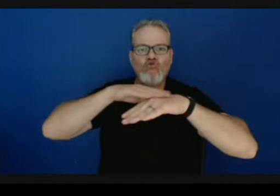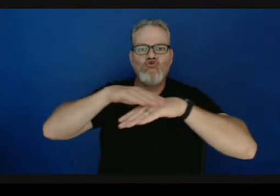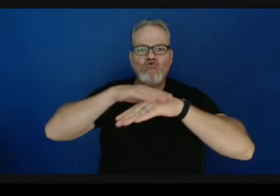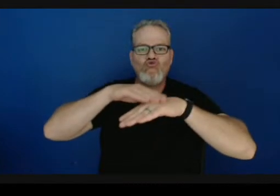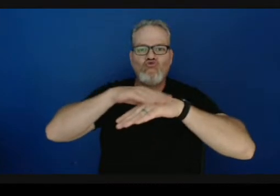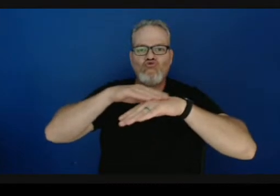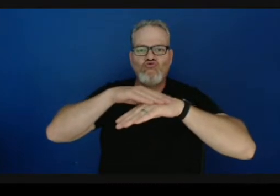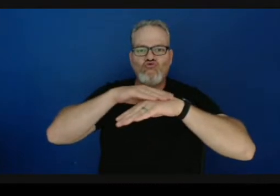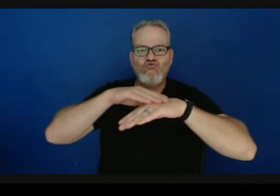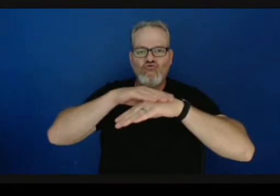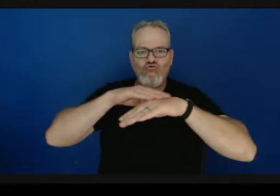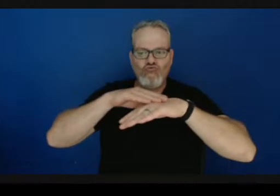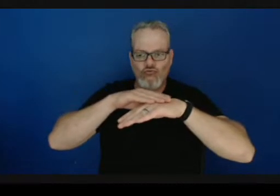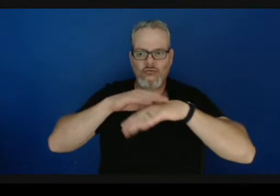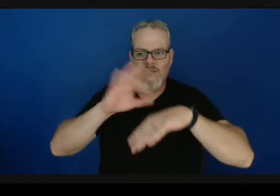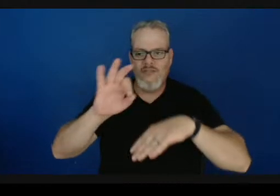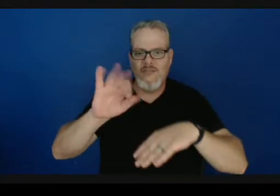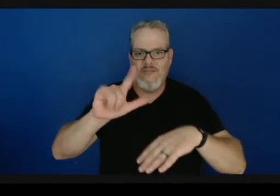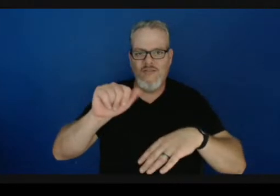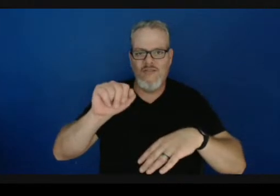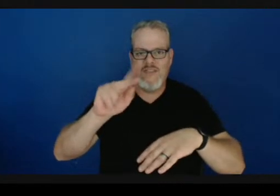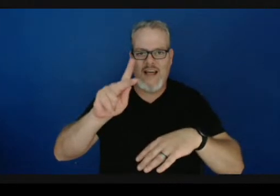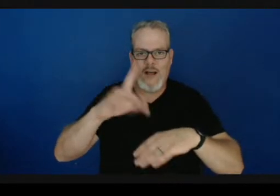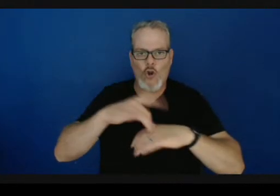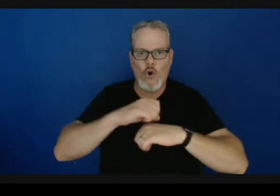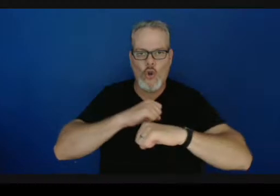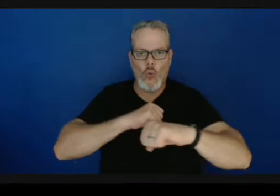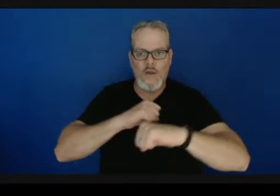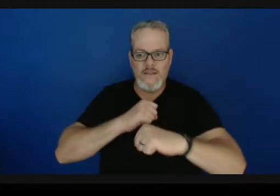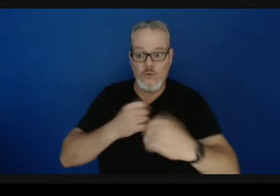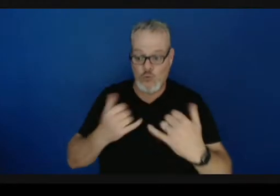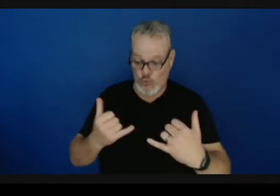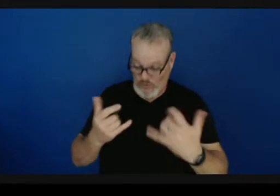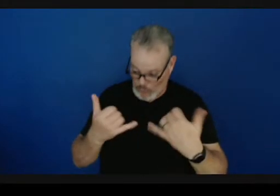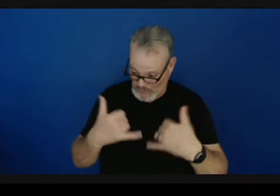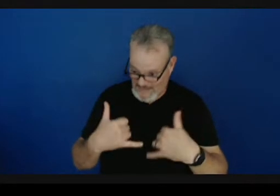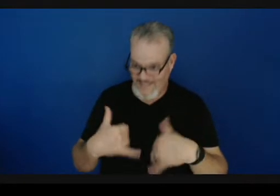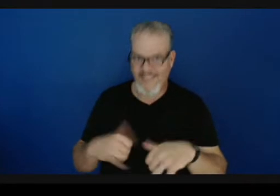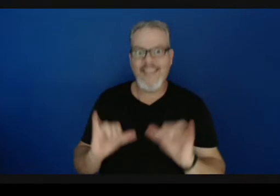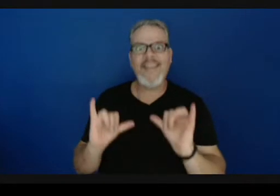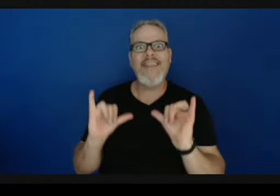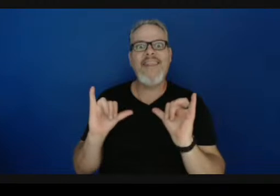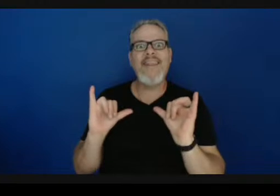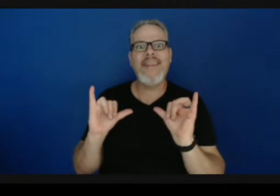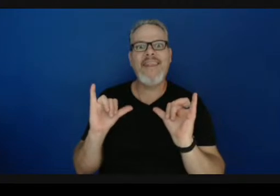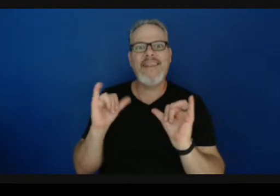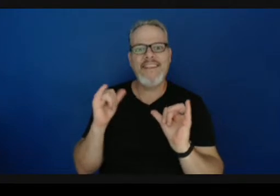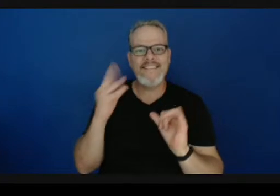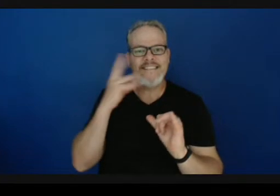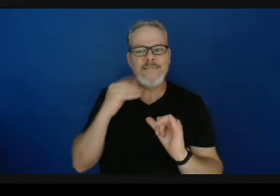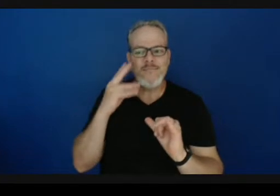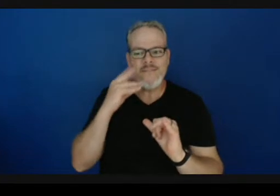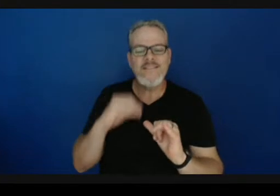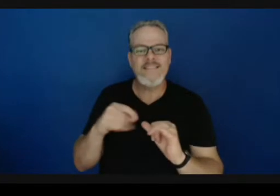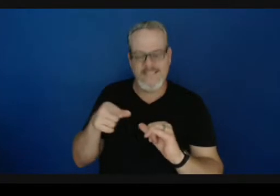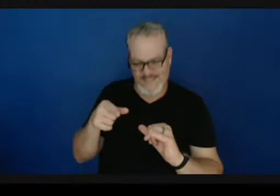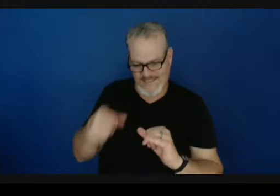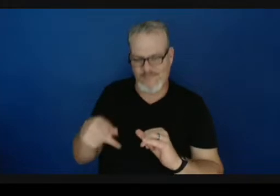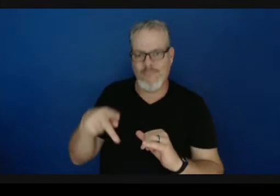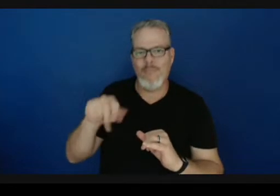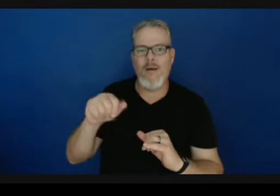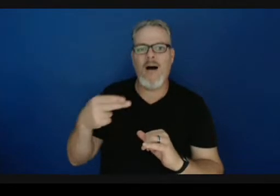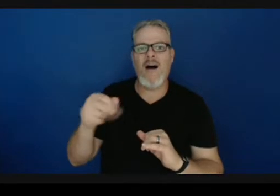right? So today we still have Pahala earthquakes still activating, but they're not pushing all the pressure up into the